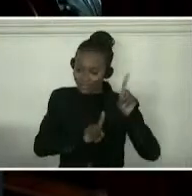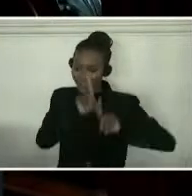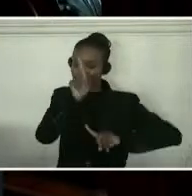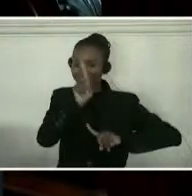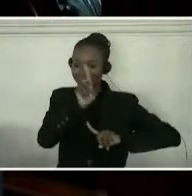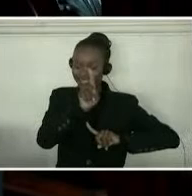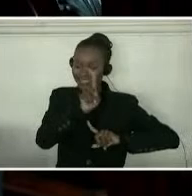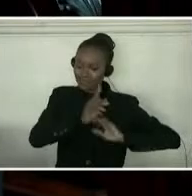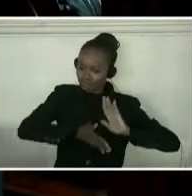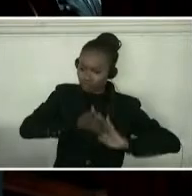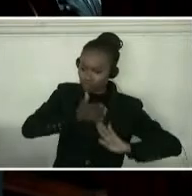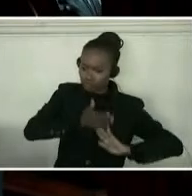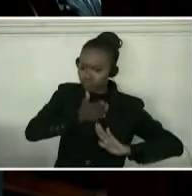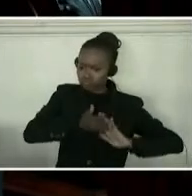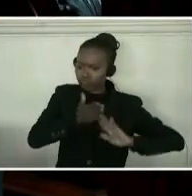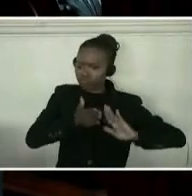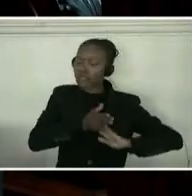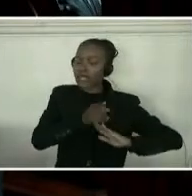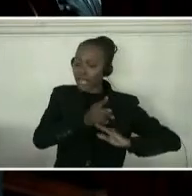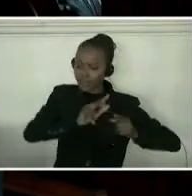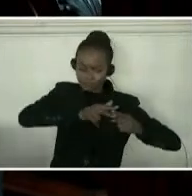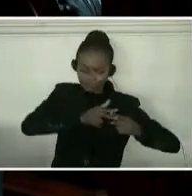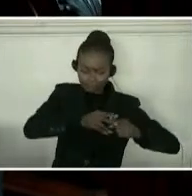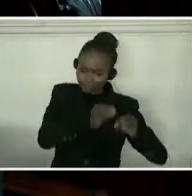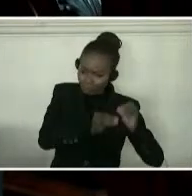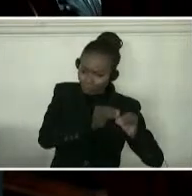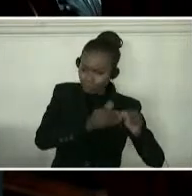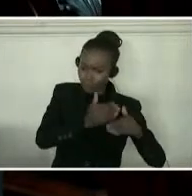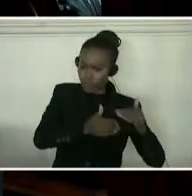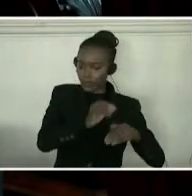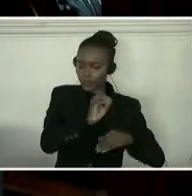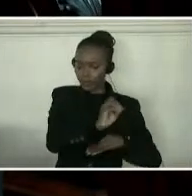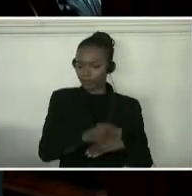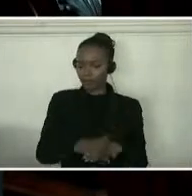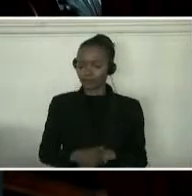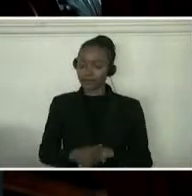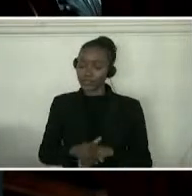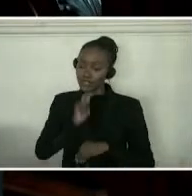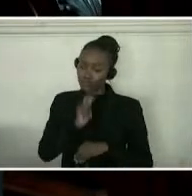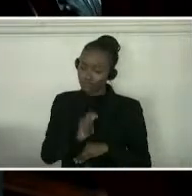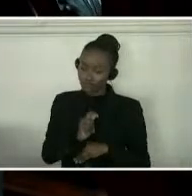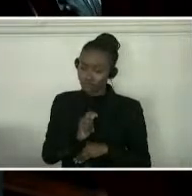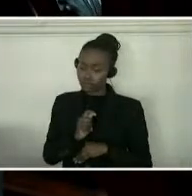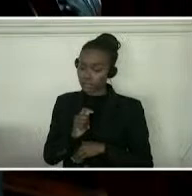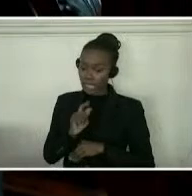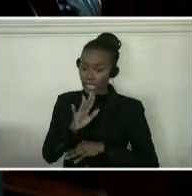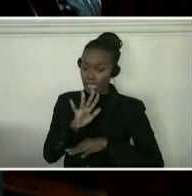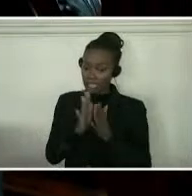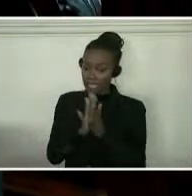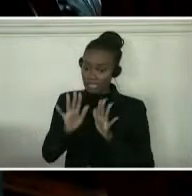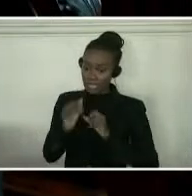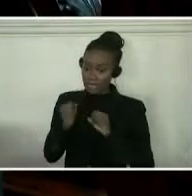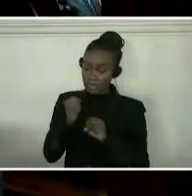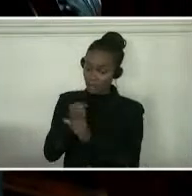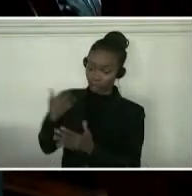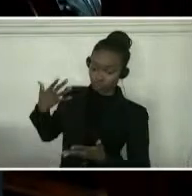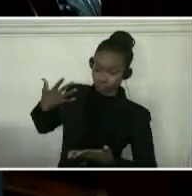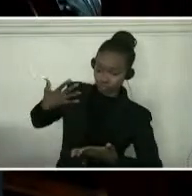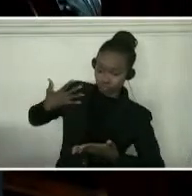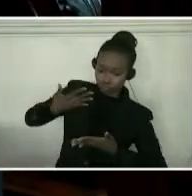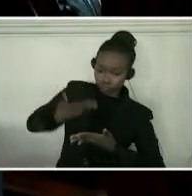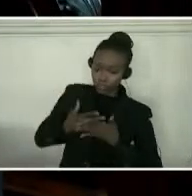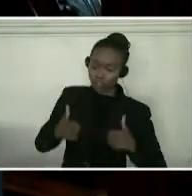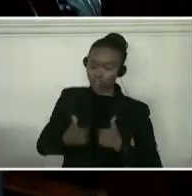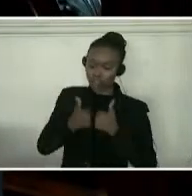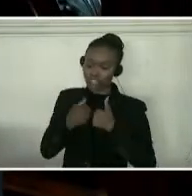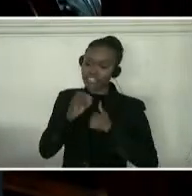operation and maintenance of the facilities it's been a serious challenge over the past decade where sports facilities left without